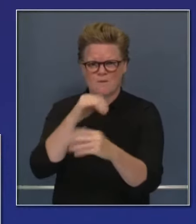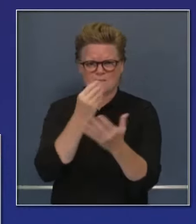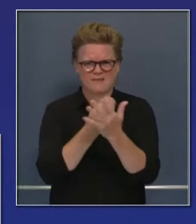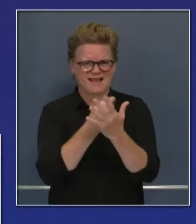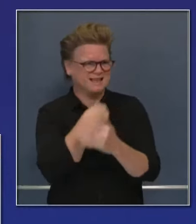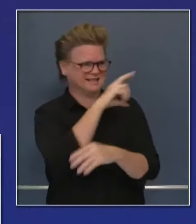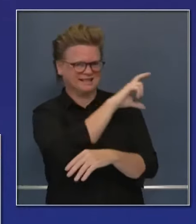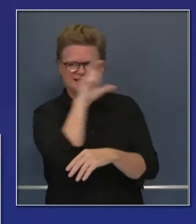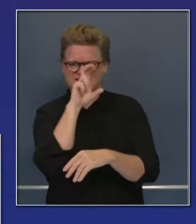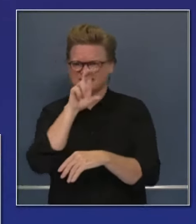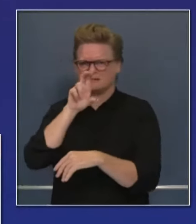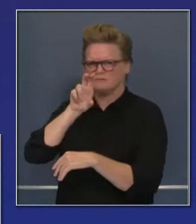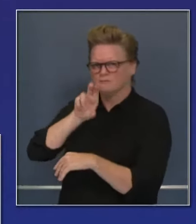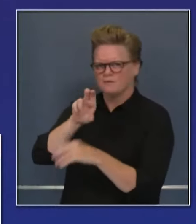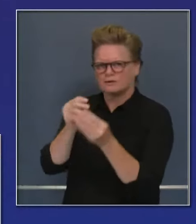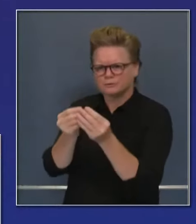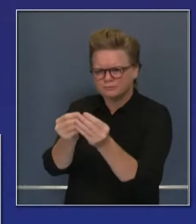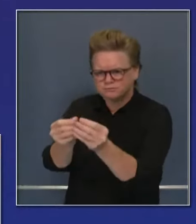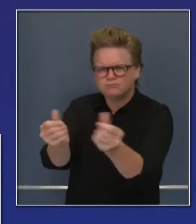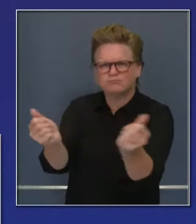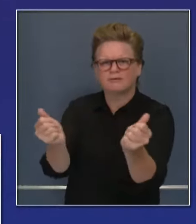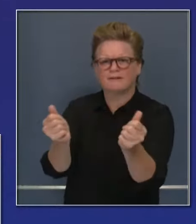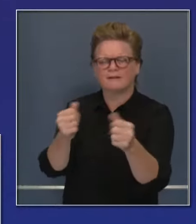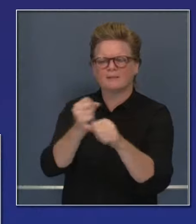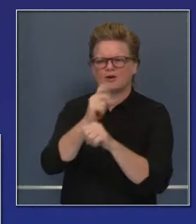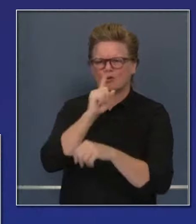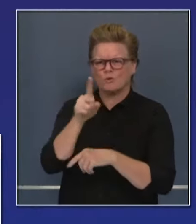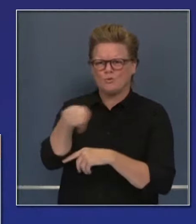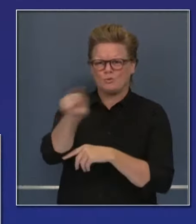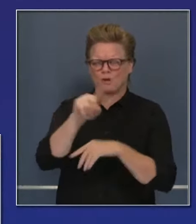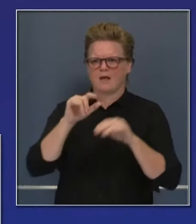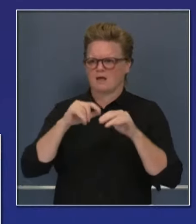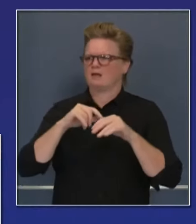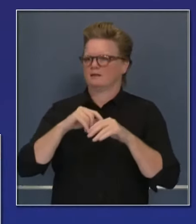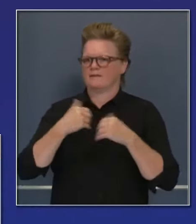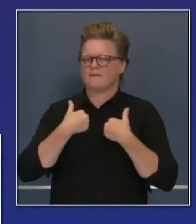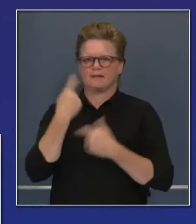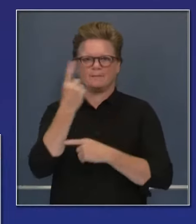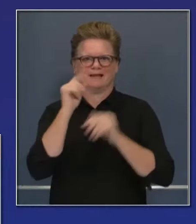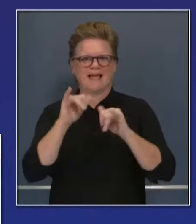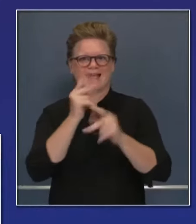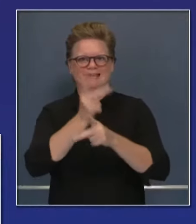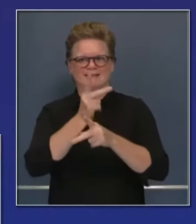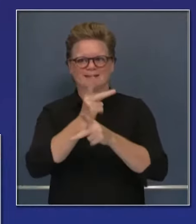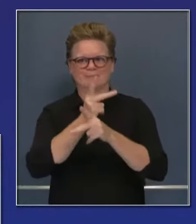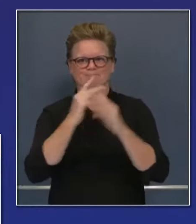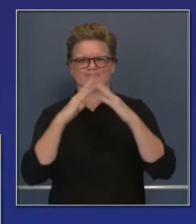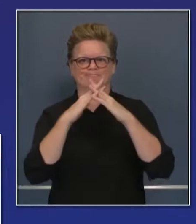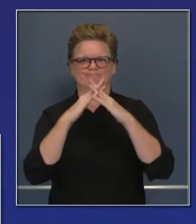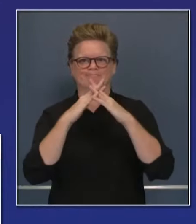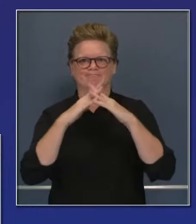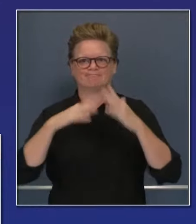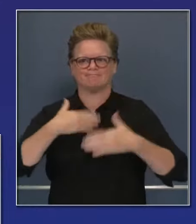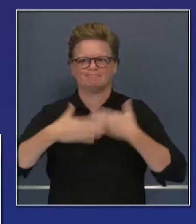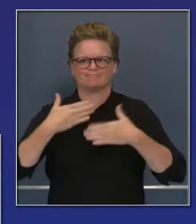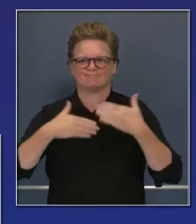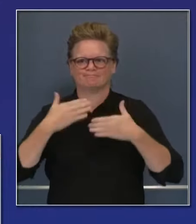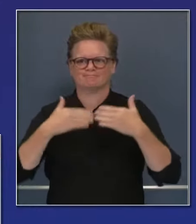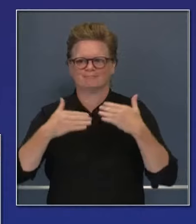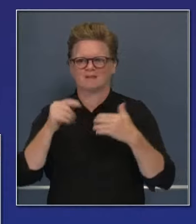those dollars, and making sure these centers are up and operational to protect the most vulnerable that are impacted by